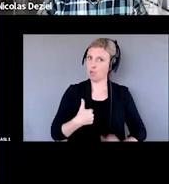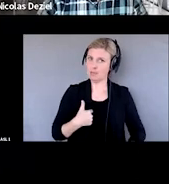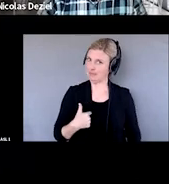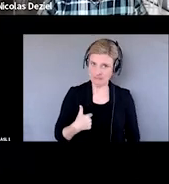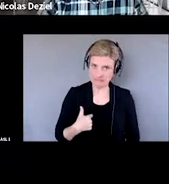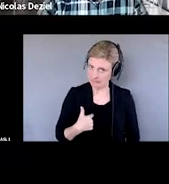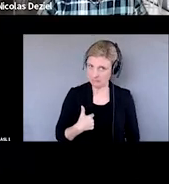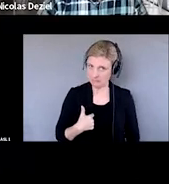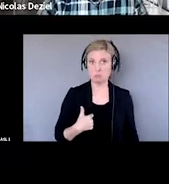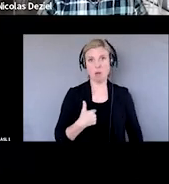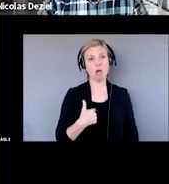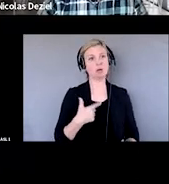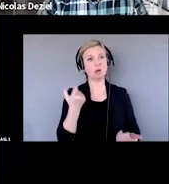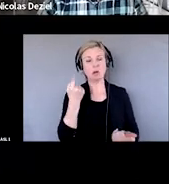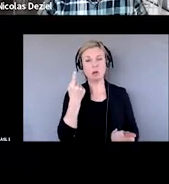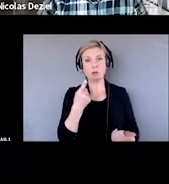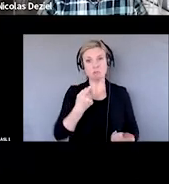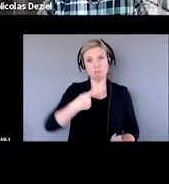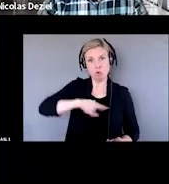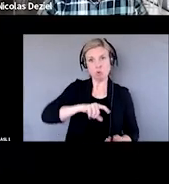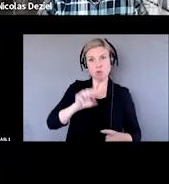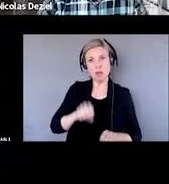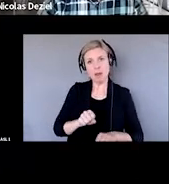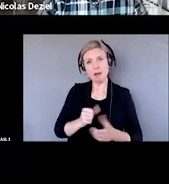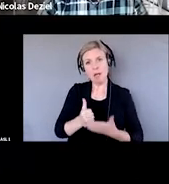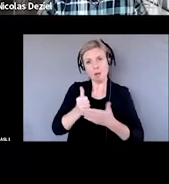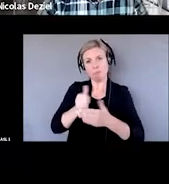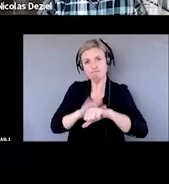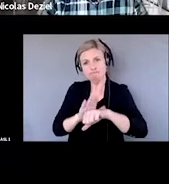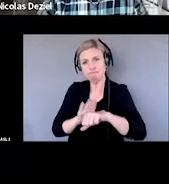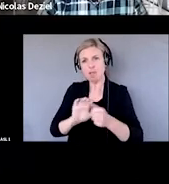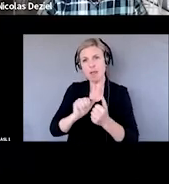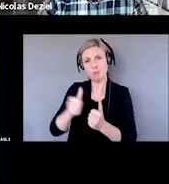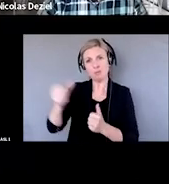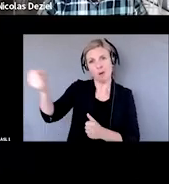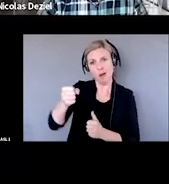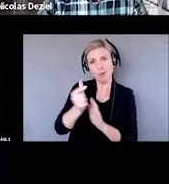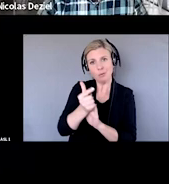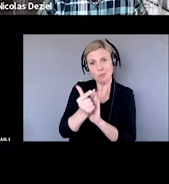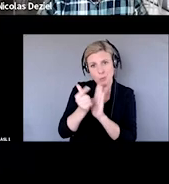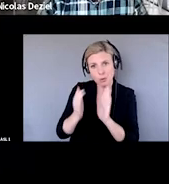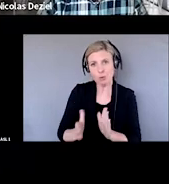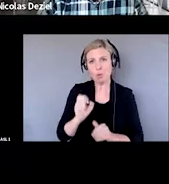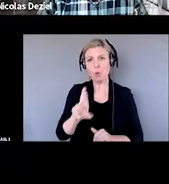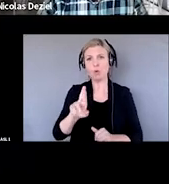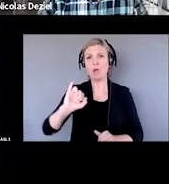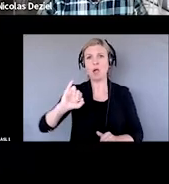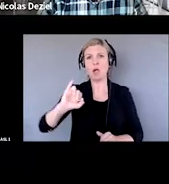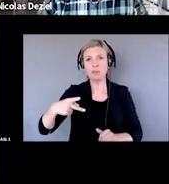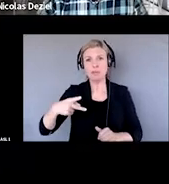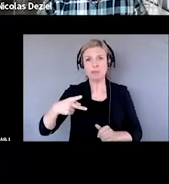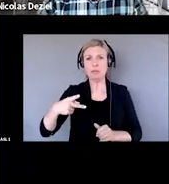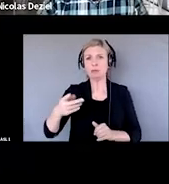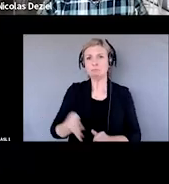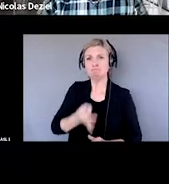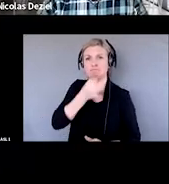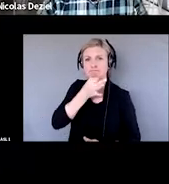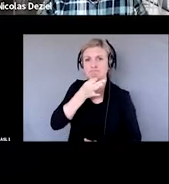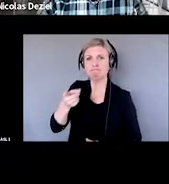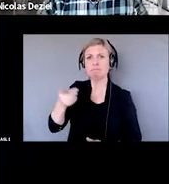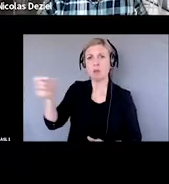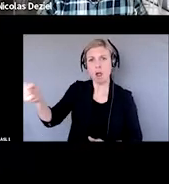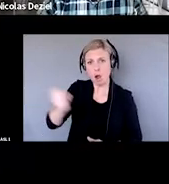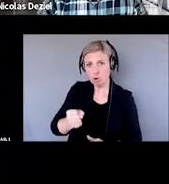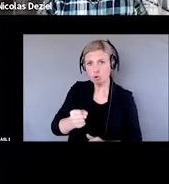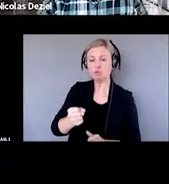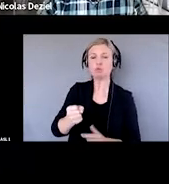hire a lawyer or hire a patent or a trademark agent to work on your case. So we have that on the website. And we have other products on